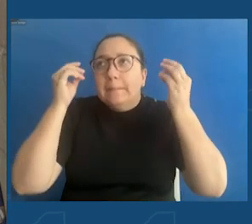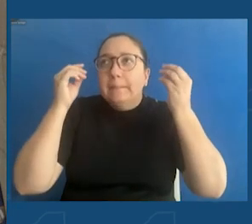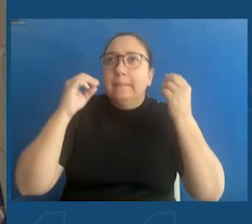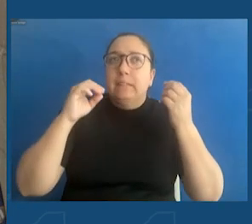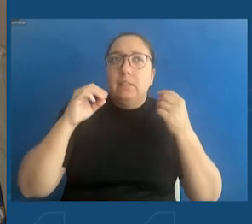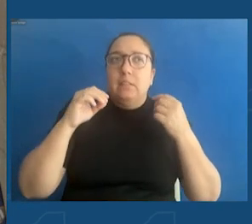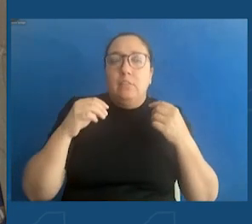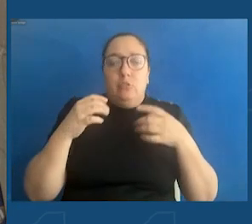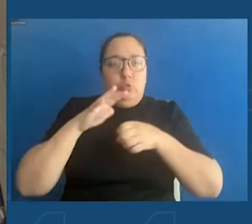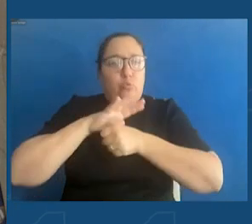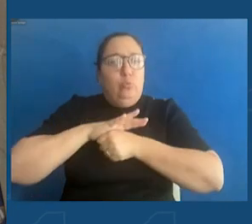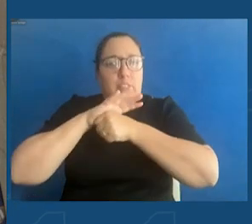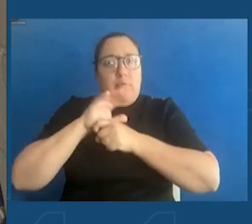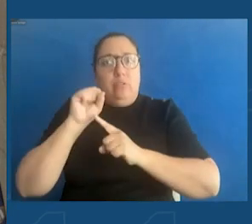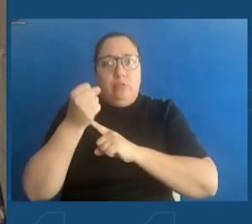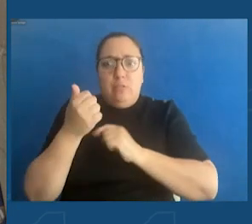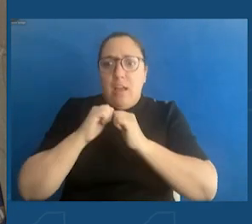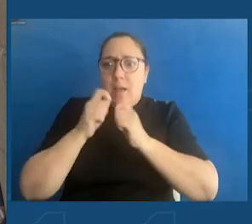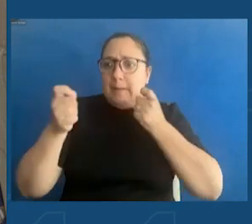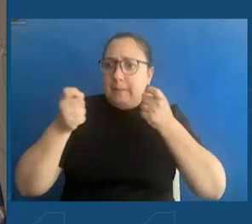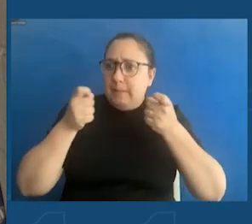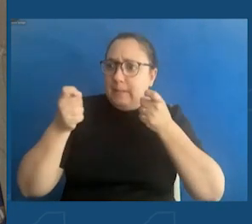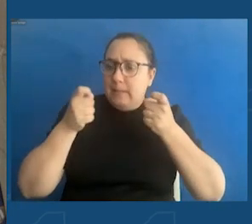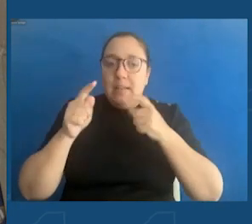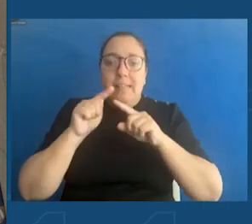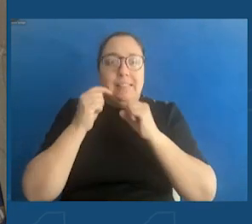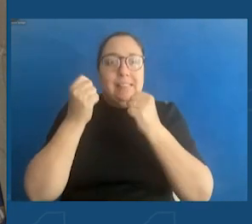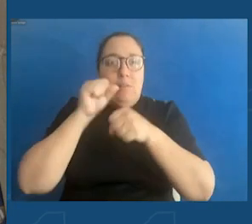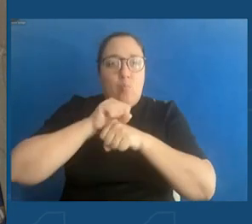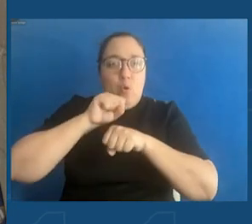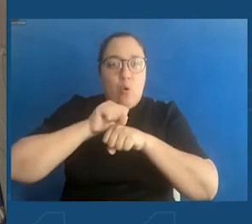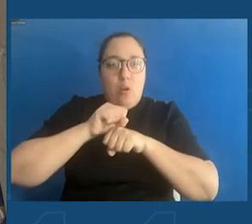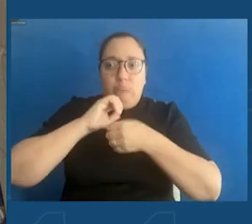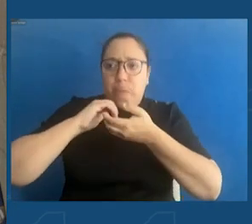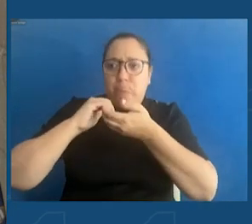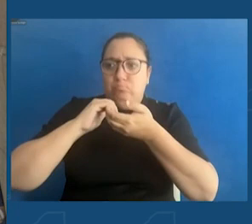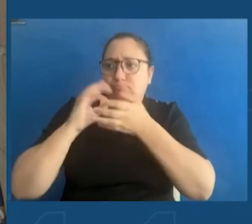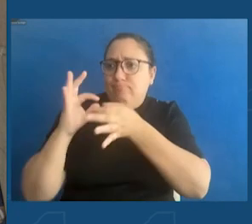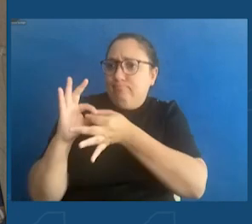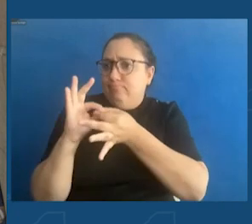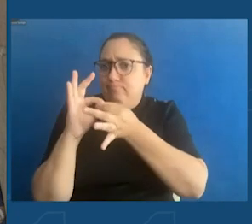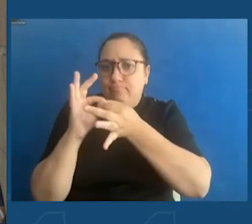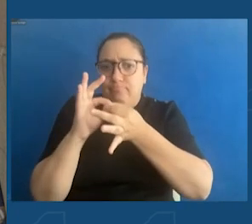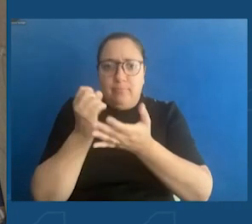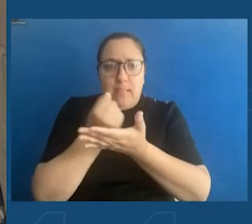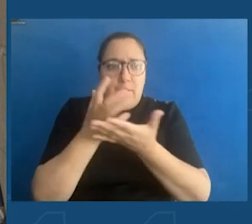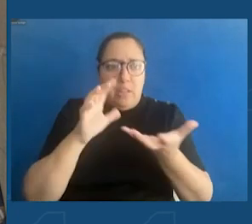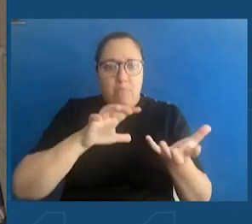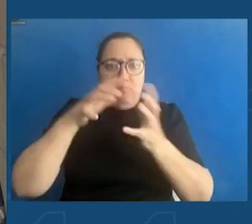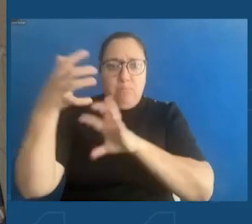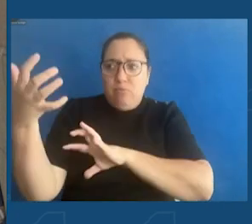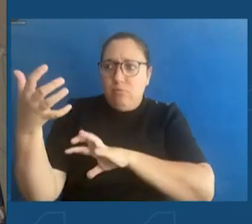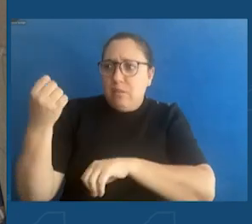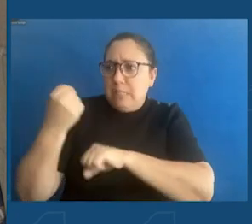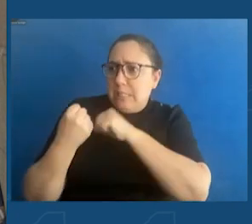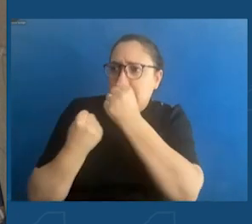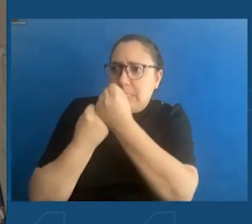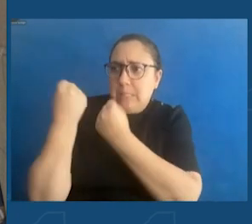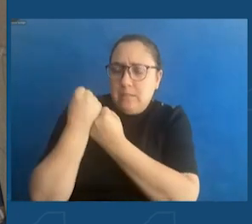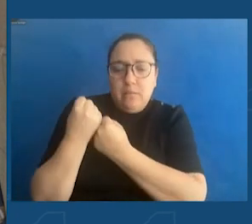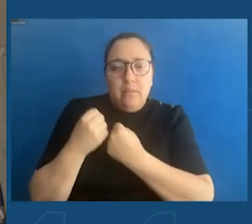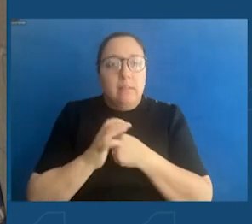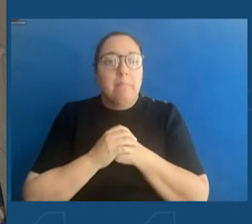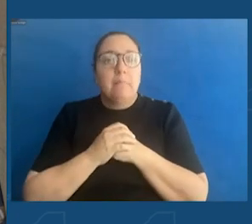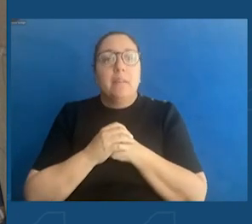situations, build teamwork, that camaraderie you need when you're on the floor and everything's going off and it's a tense situation. And so